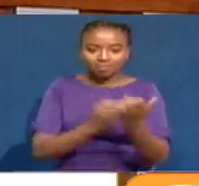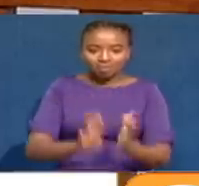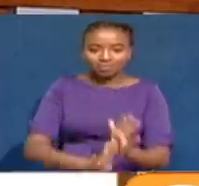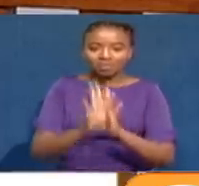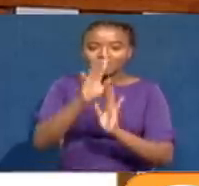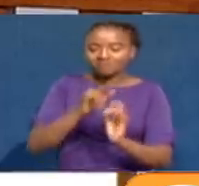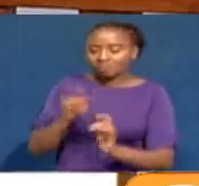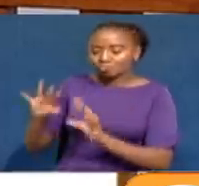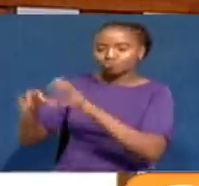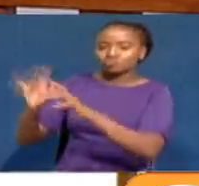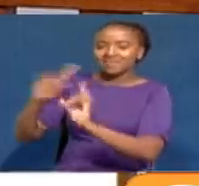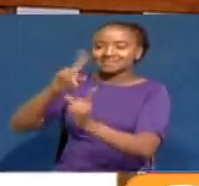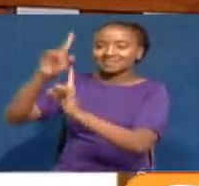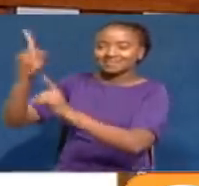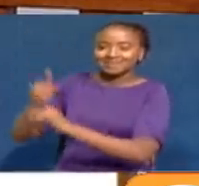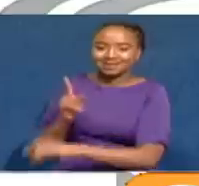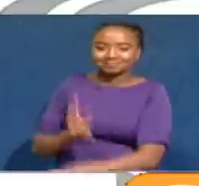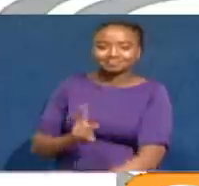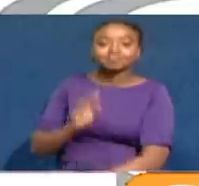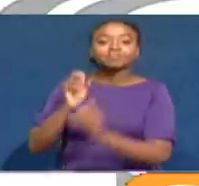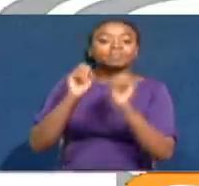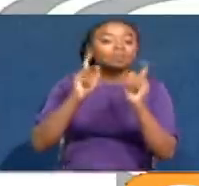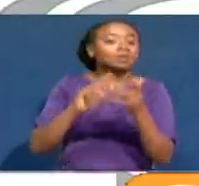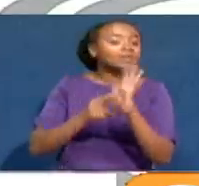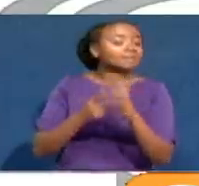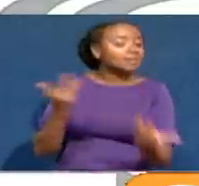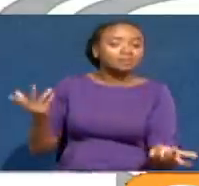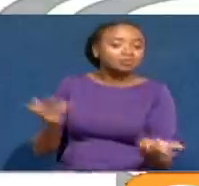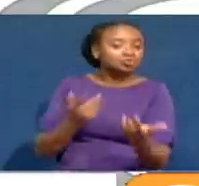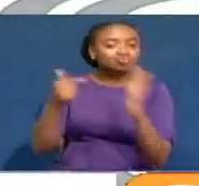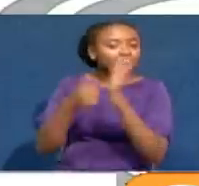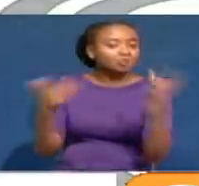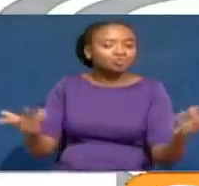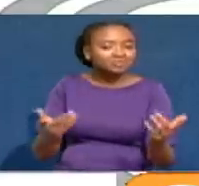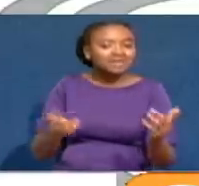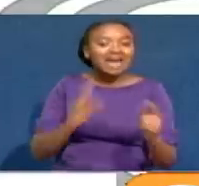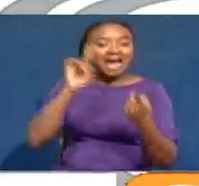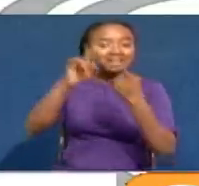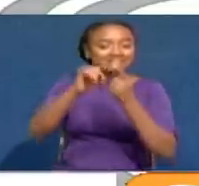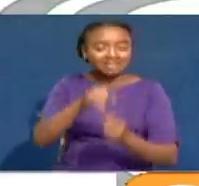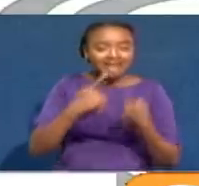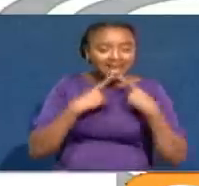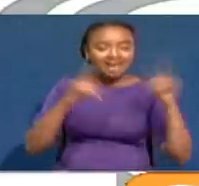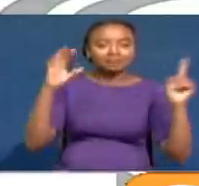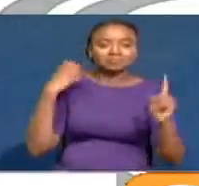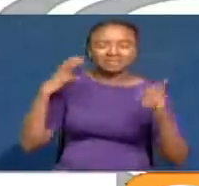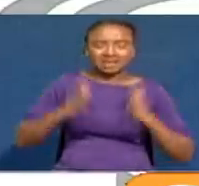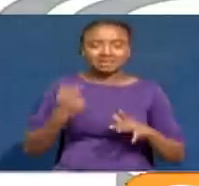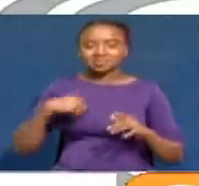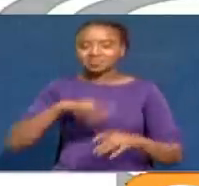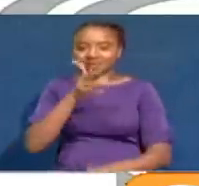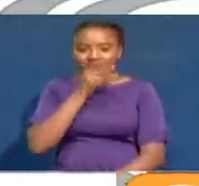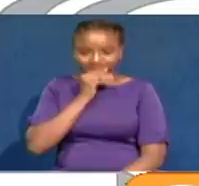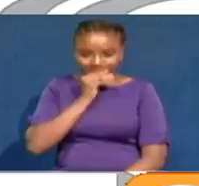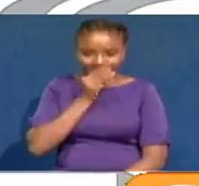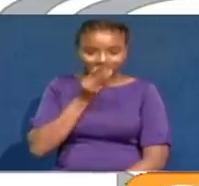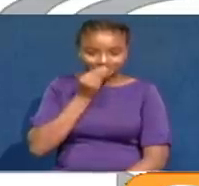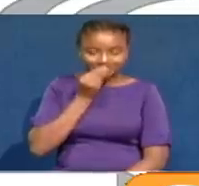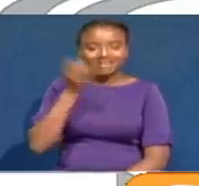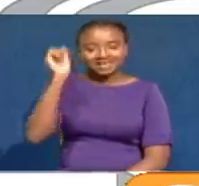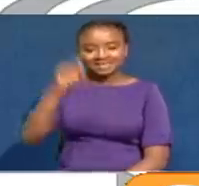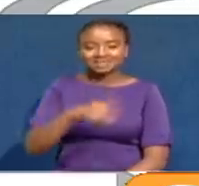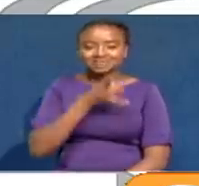the tanga-tanga of Wing in the Jubilee government. Okay, so what you're saying is until he announces, yes, you're not going to mention anything? Yes, for now, let